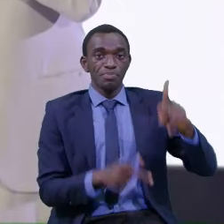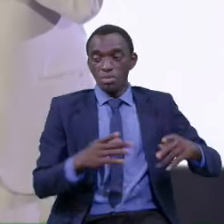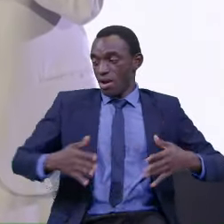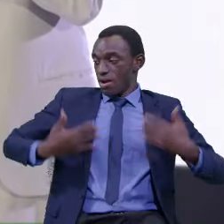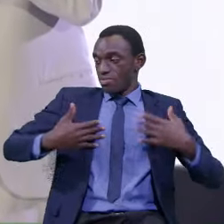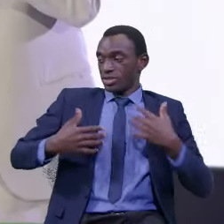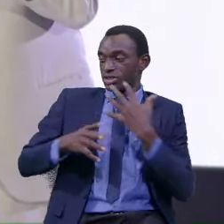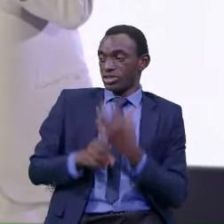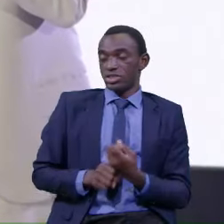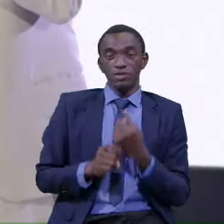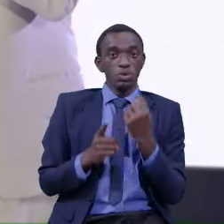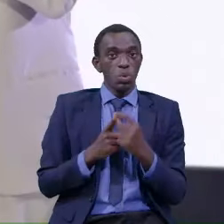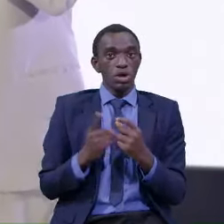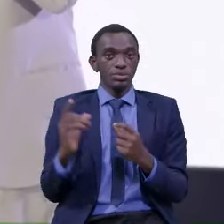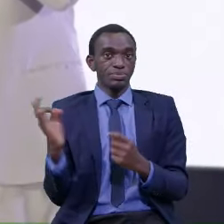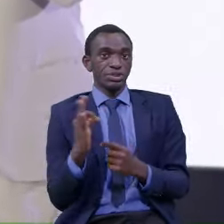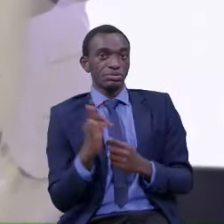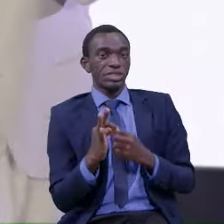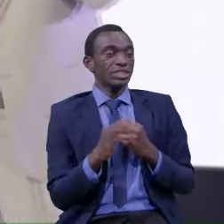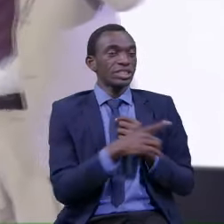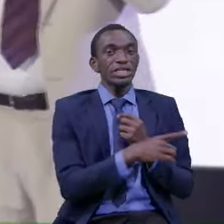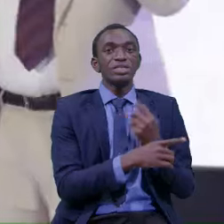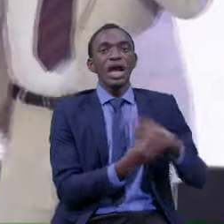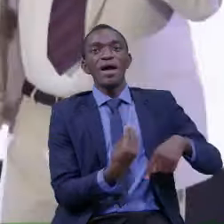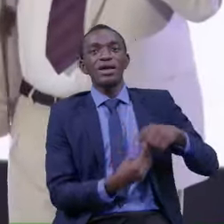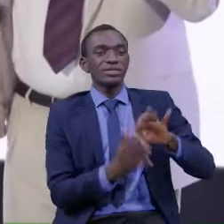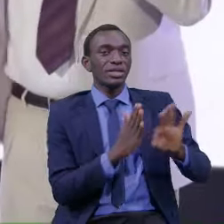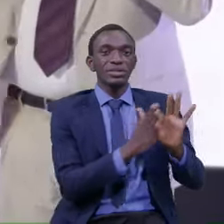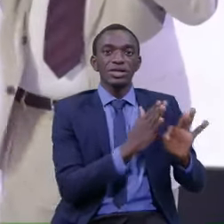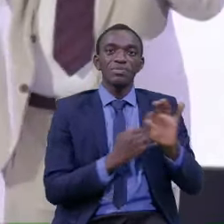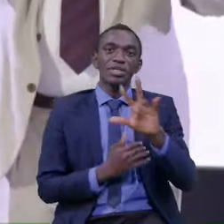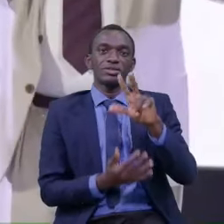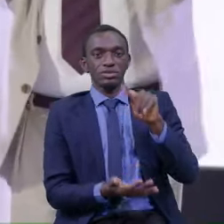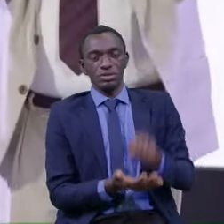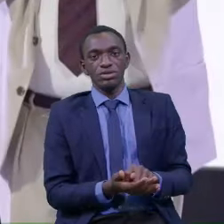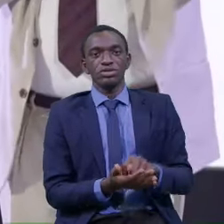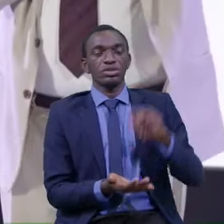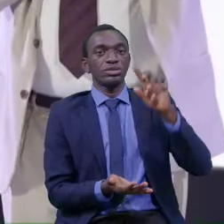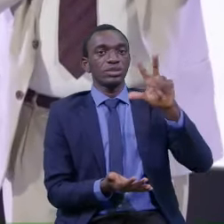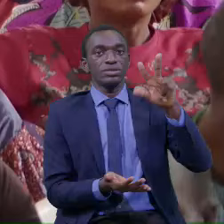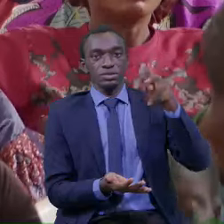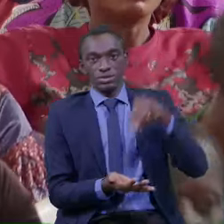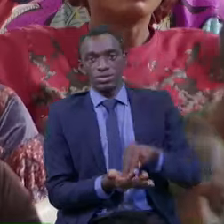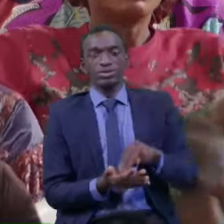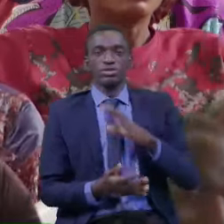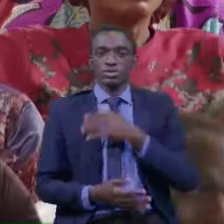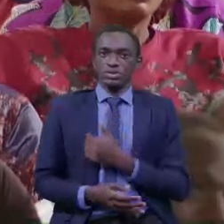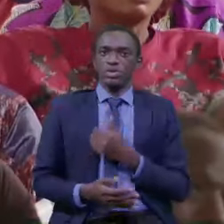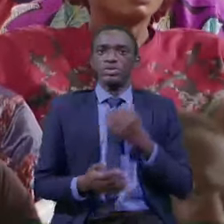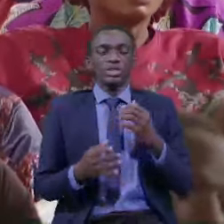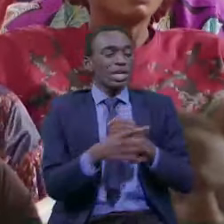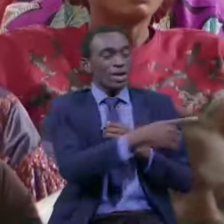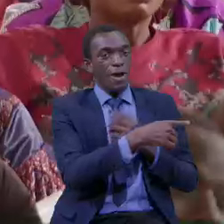about 3,000 souls were baptized. That is the goal. He left the